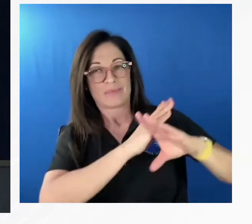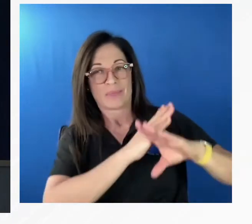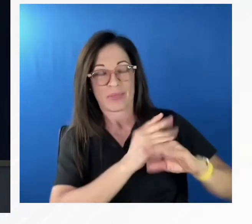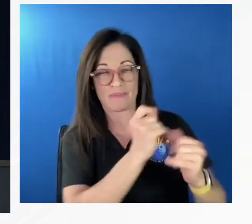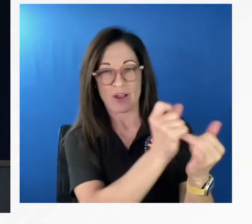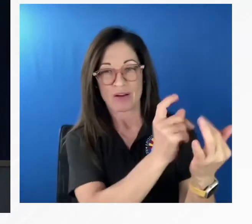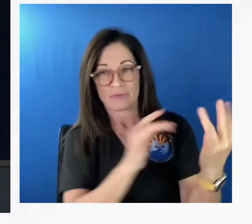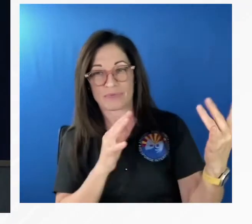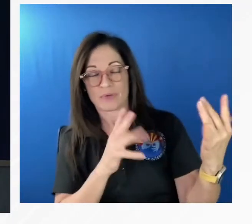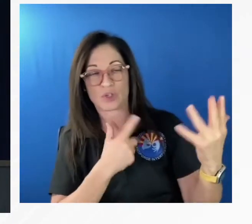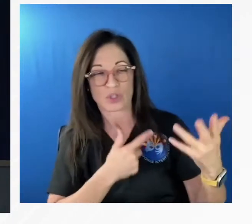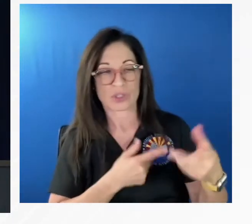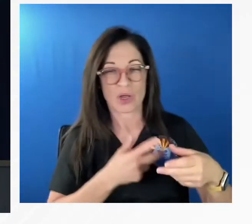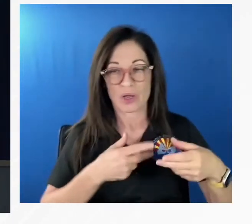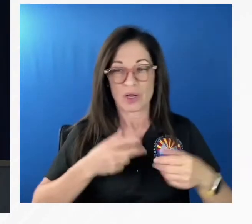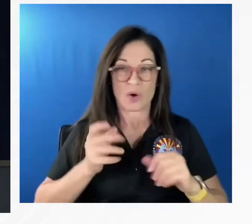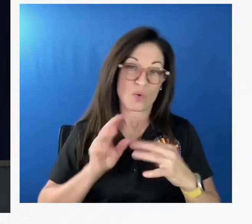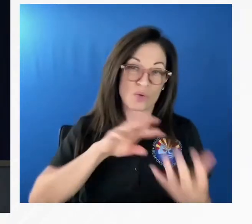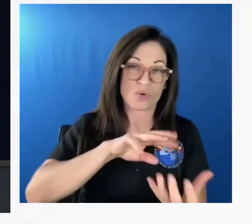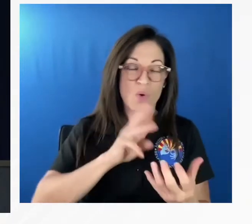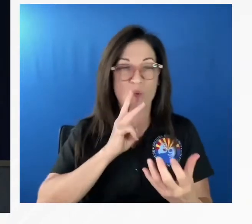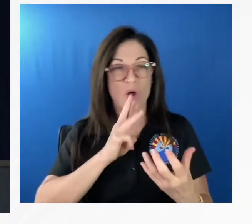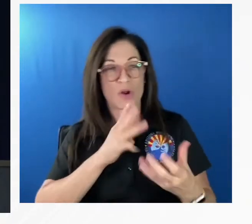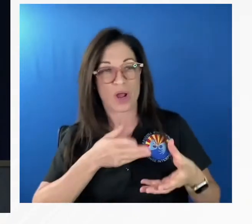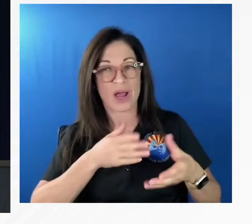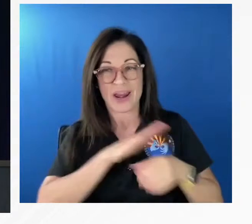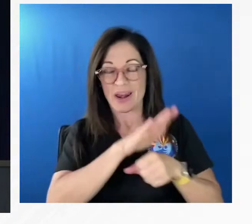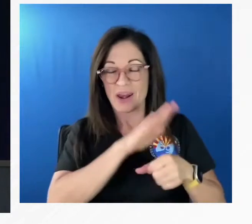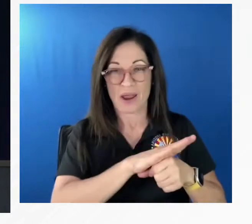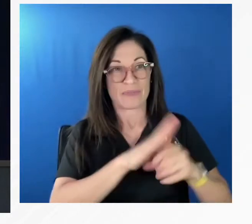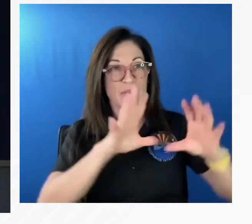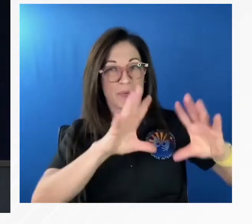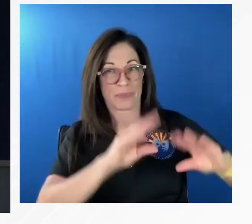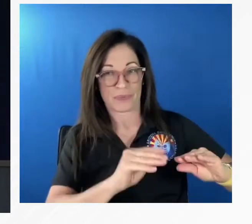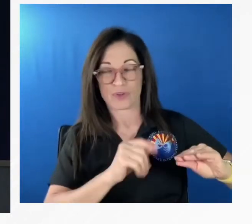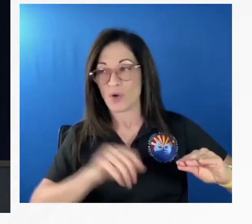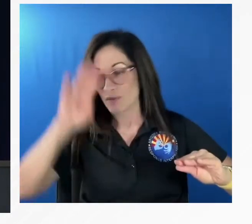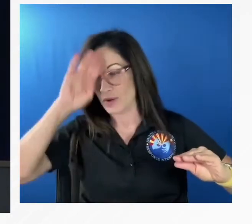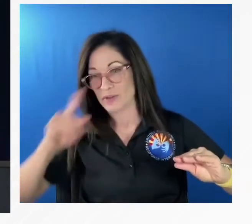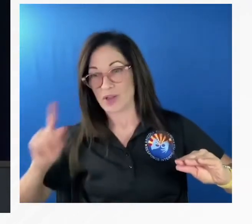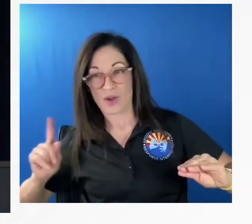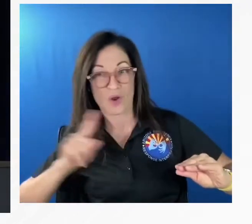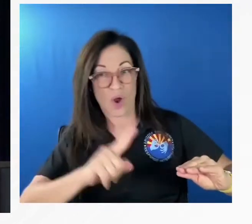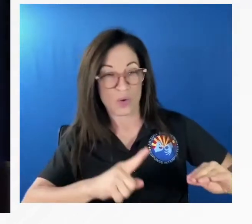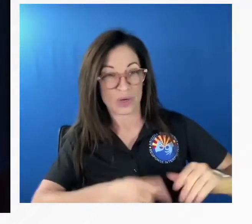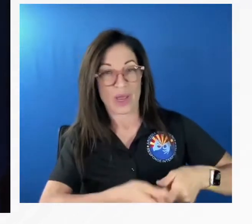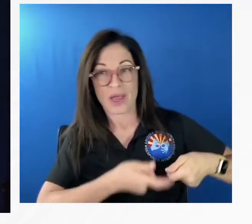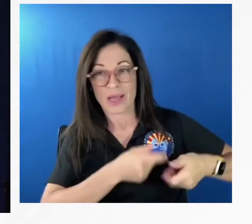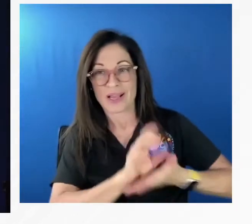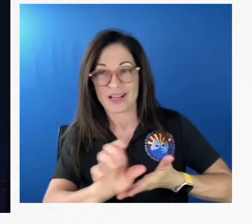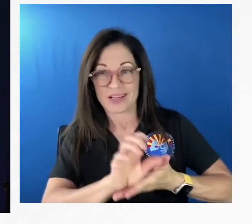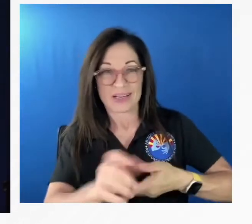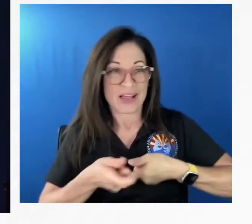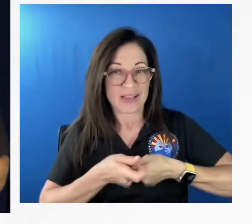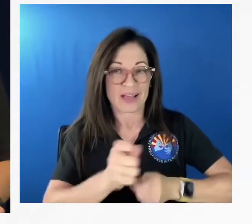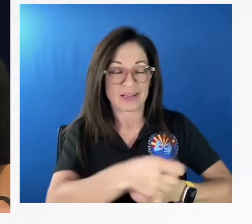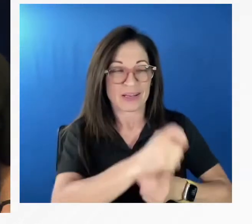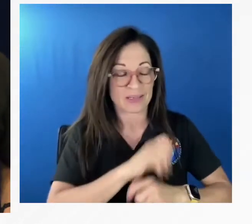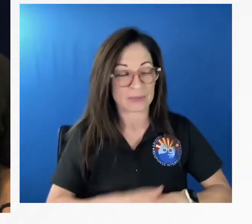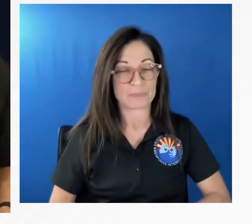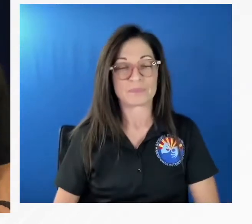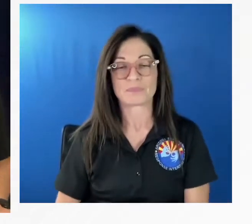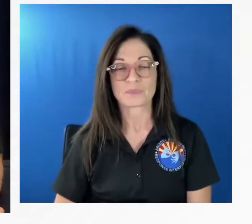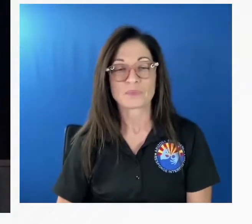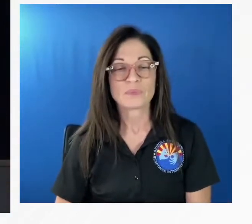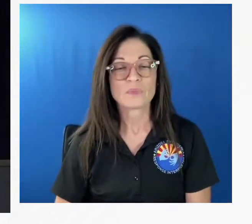there and cut their line and do their business. Retardant-wise, mobile retardant base was set out by Exidor. We found